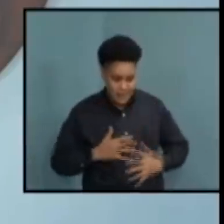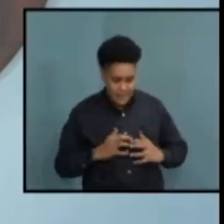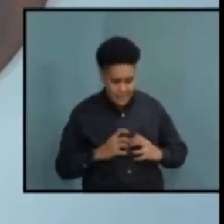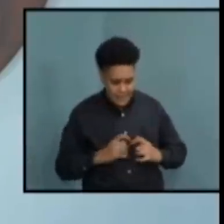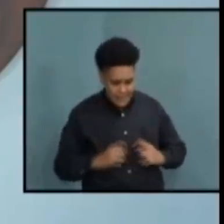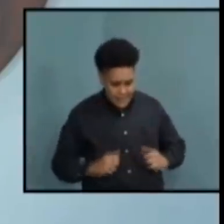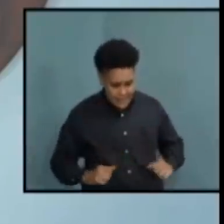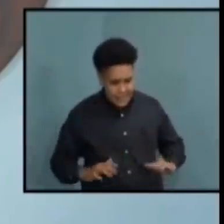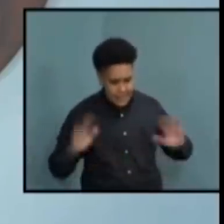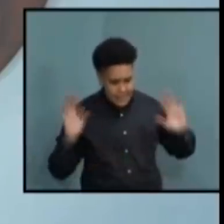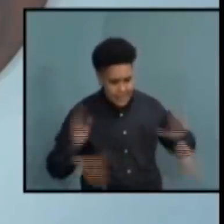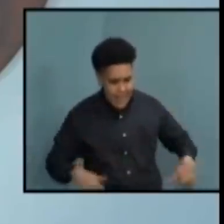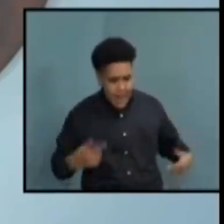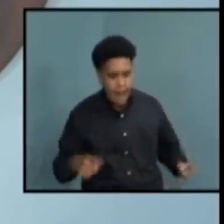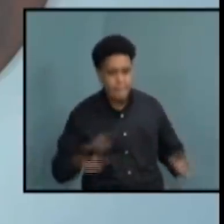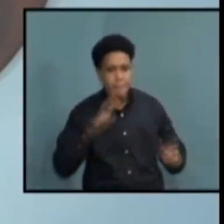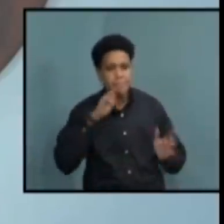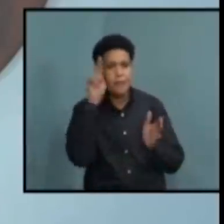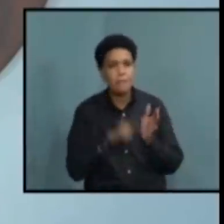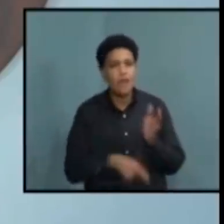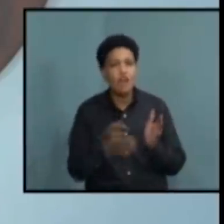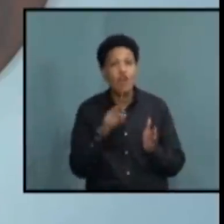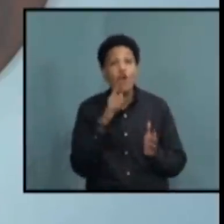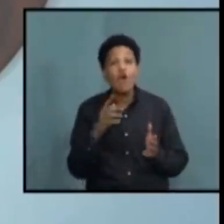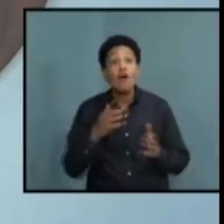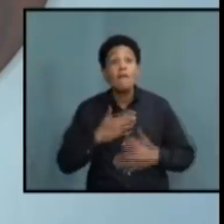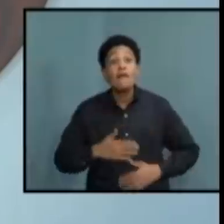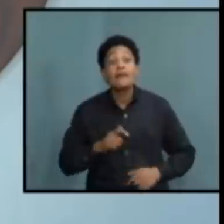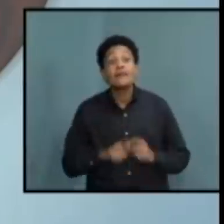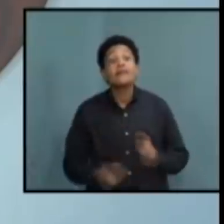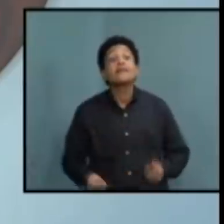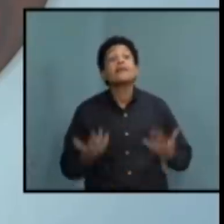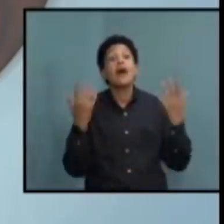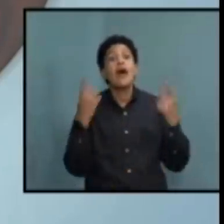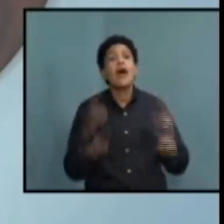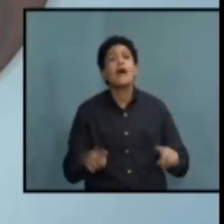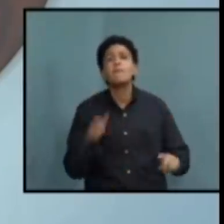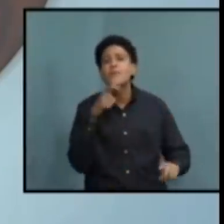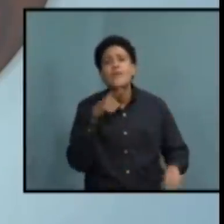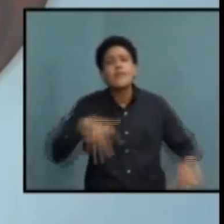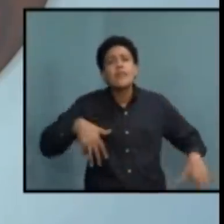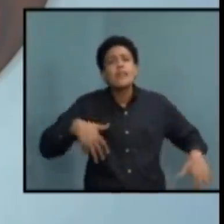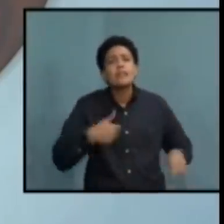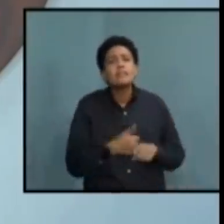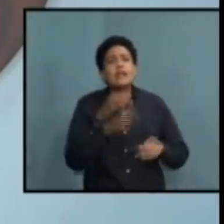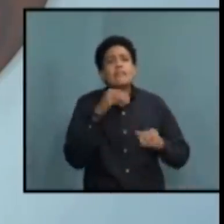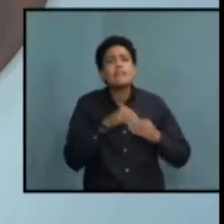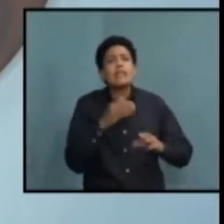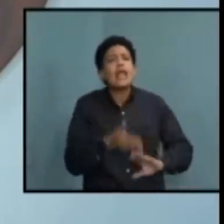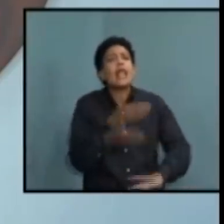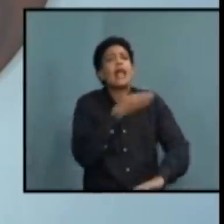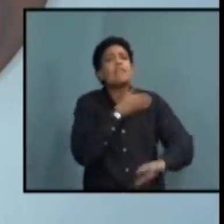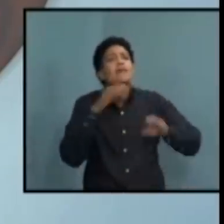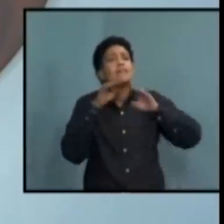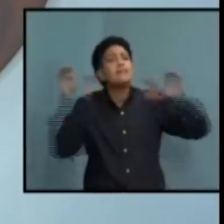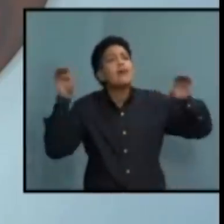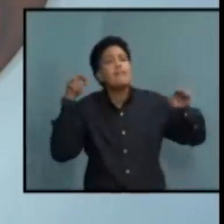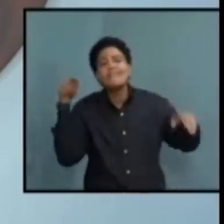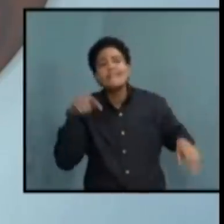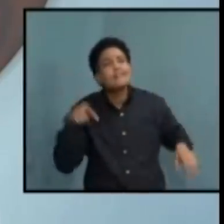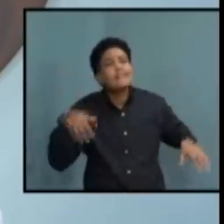decomposition, the burial or cremation of bodies that are not in an advanced stage